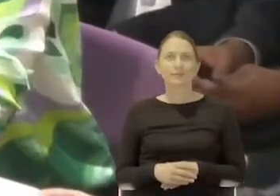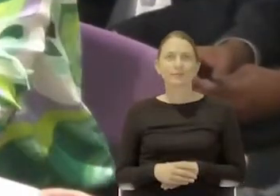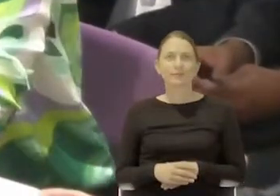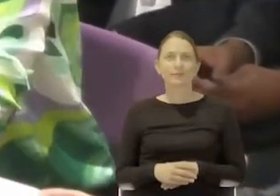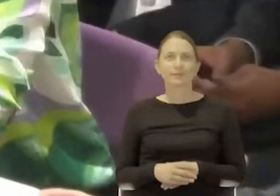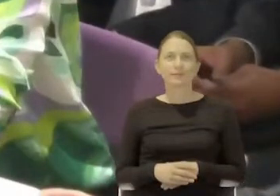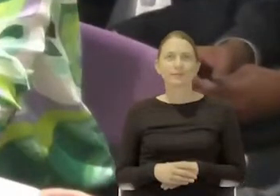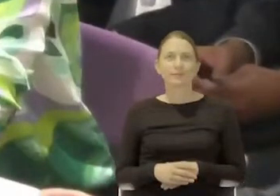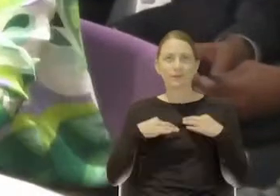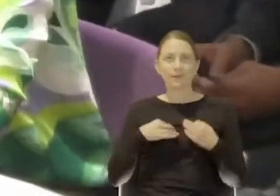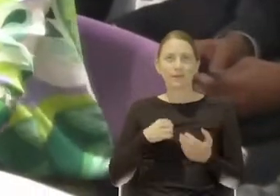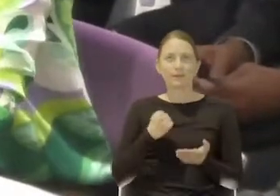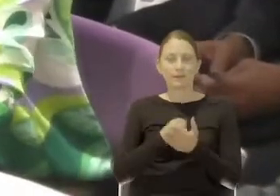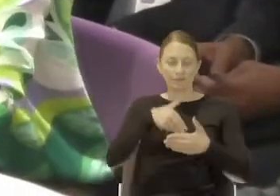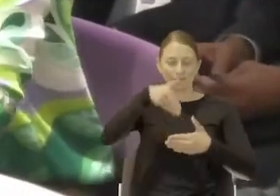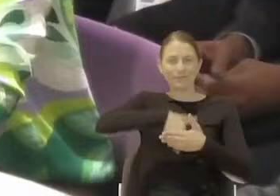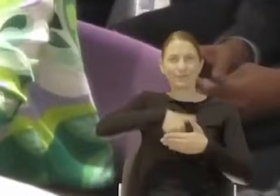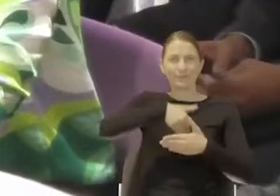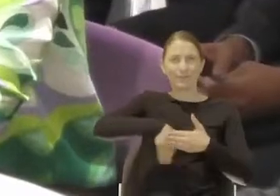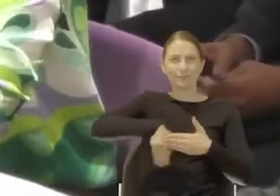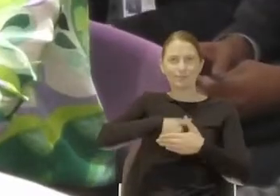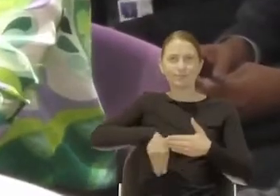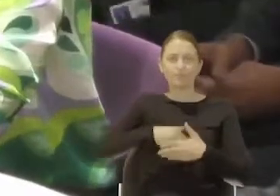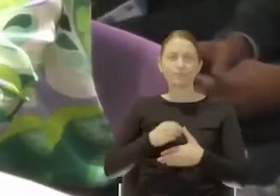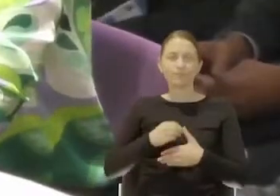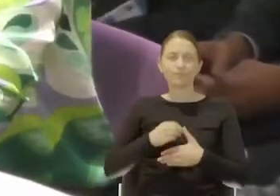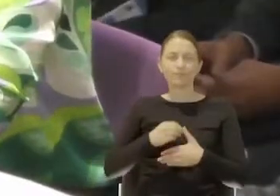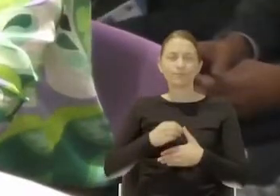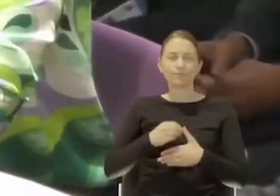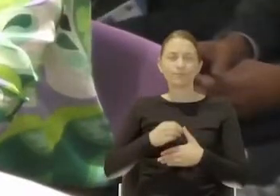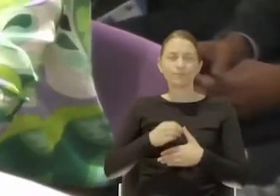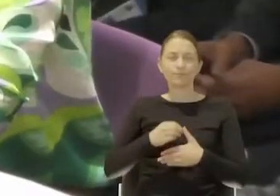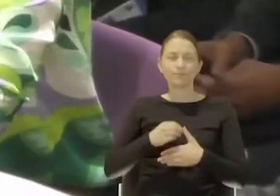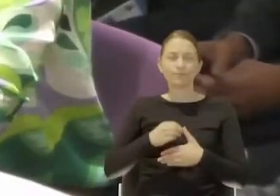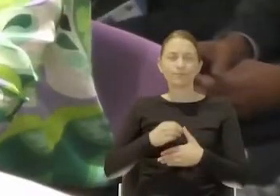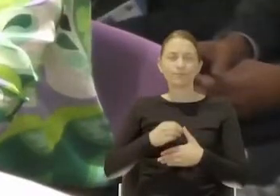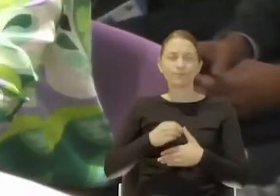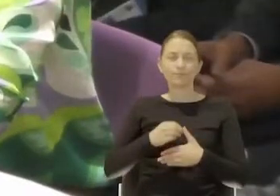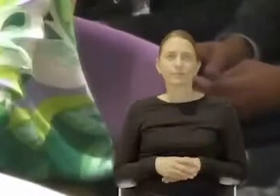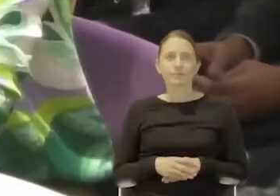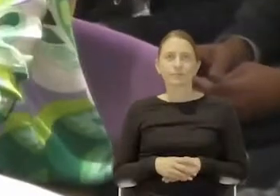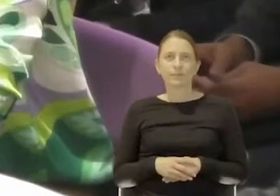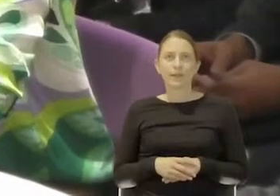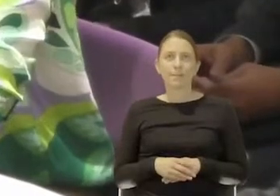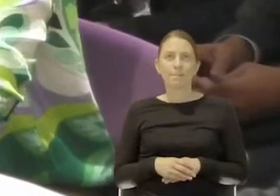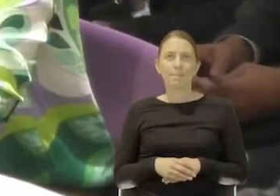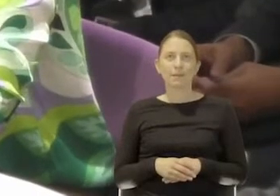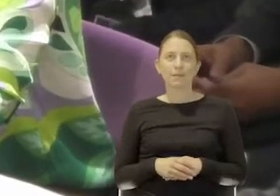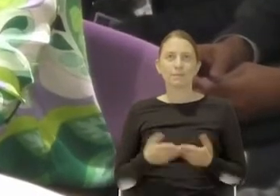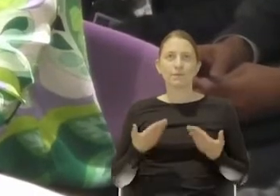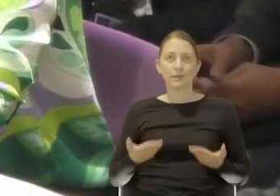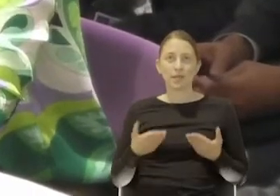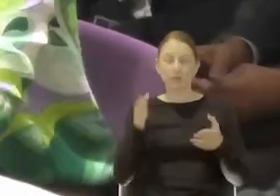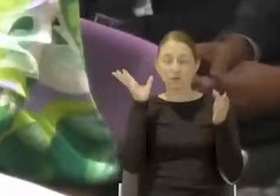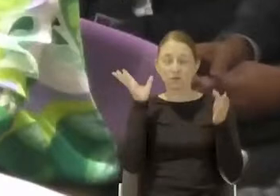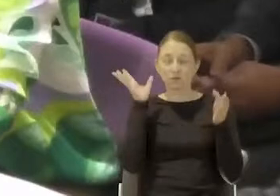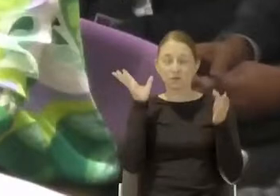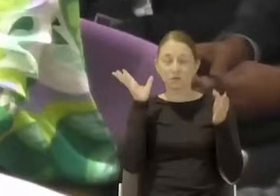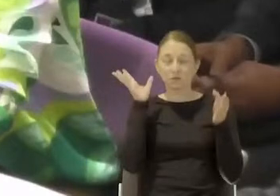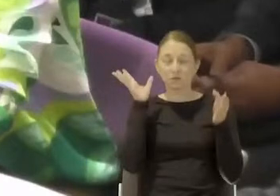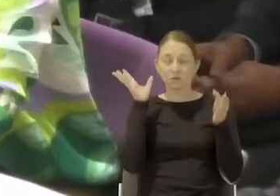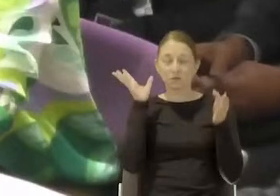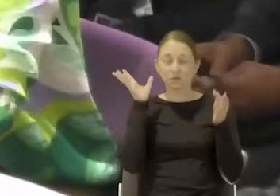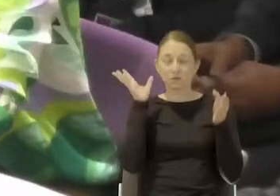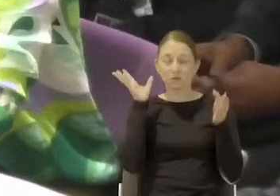from Malawi, El Salvador, and Morocco. We've heard Malawi talk about how in 2019 they launched the National